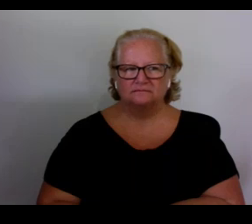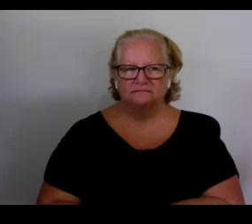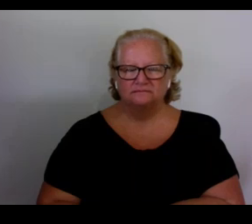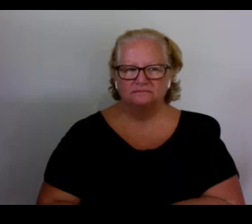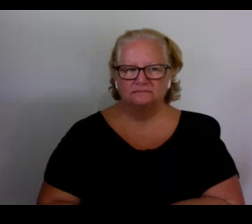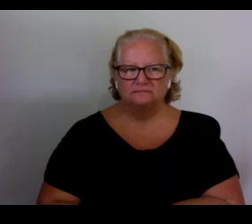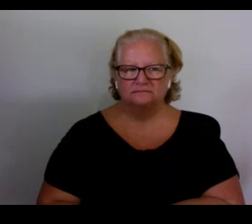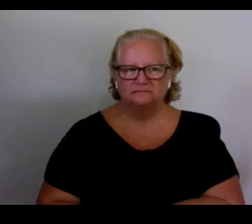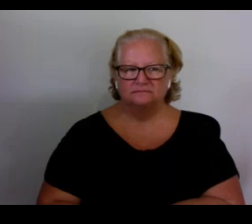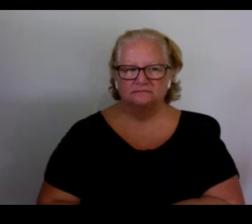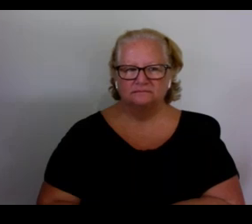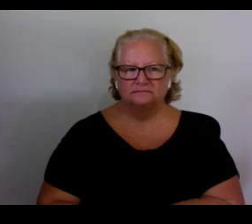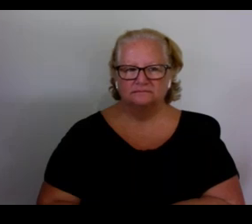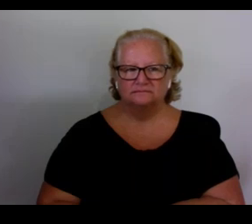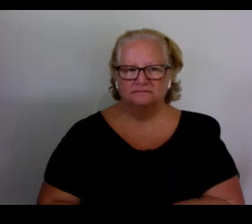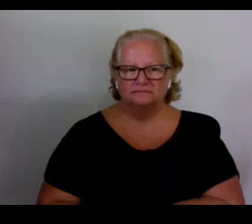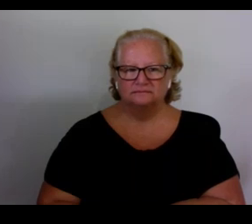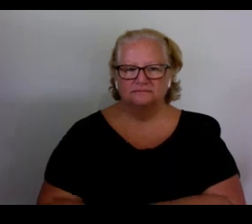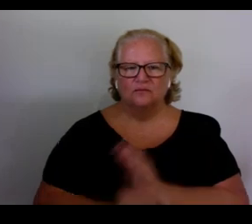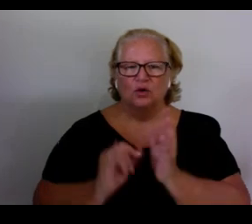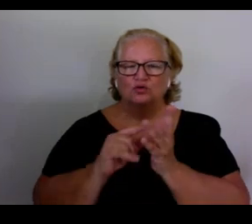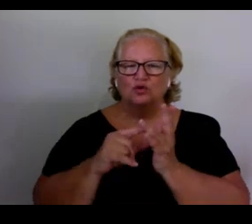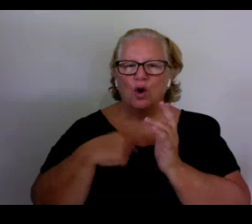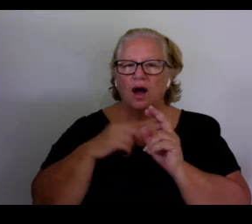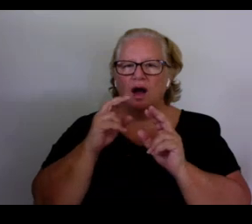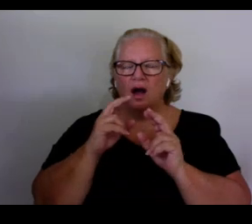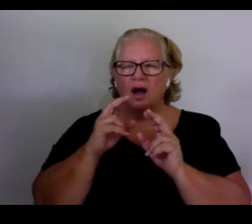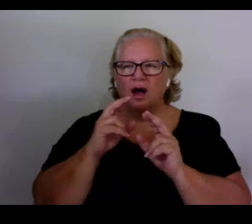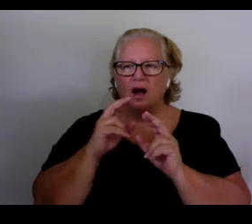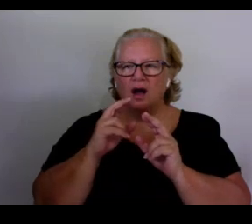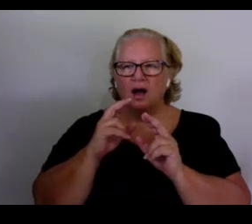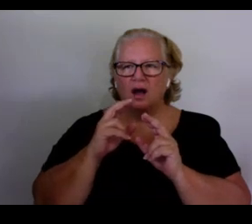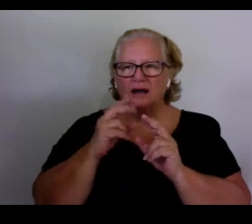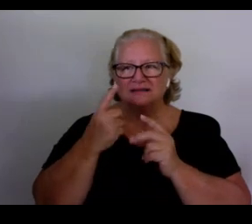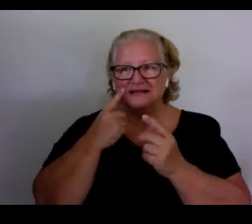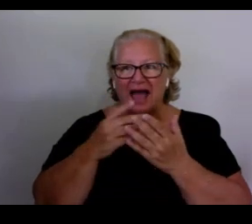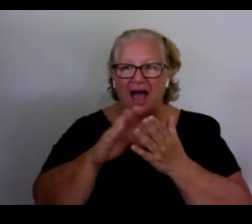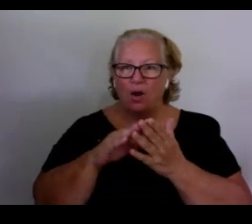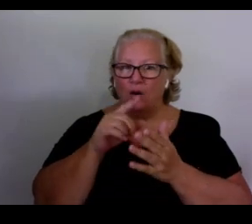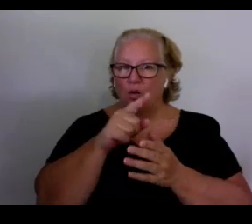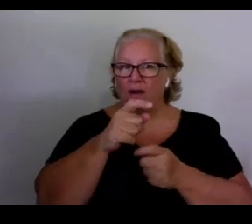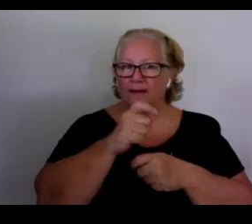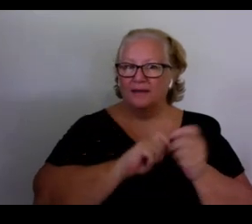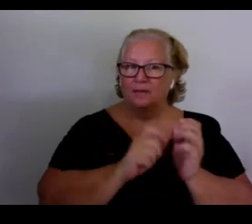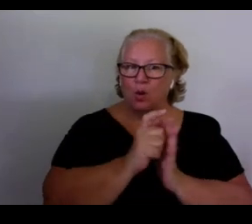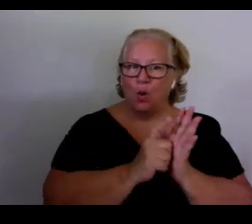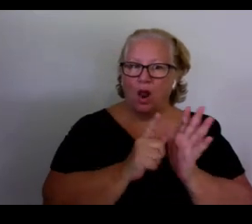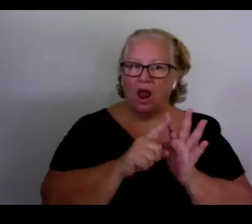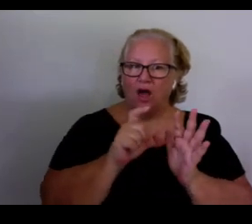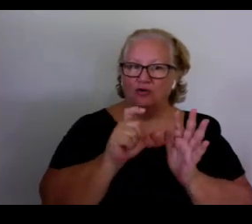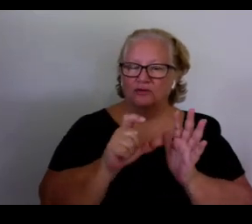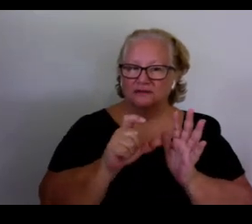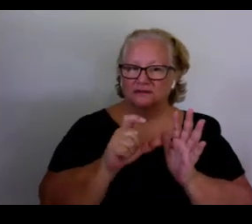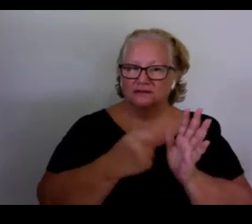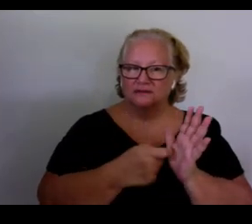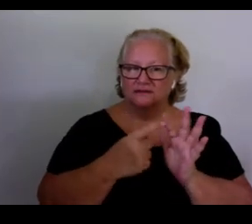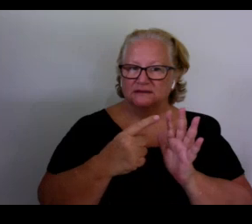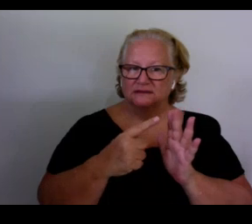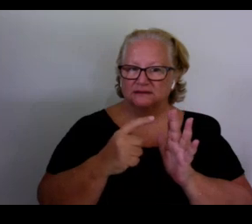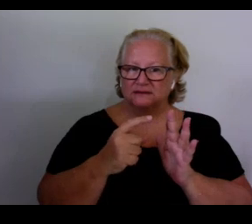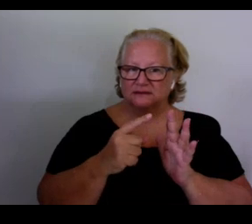looking for the only way we get them regulated in the same way as other credit is by the people out there and you and